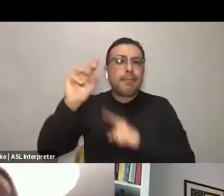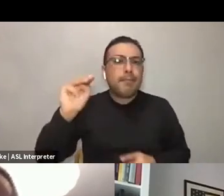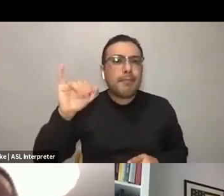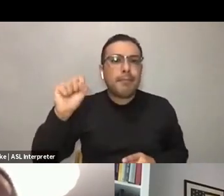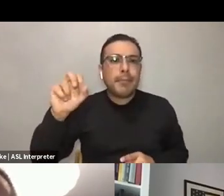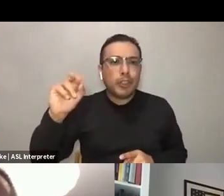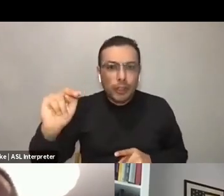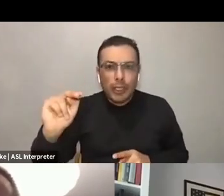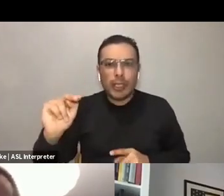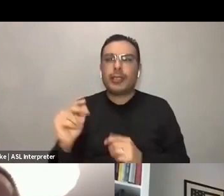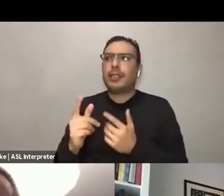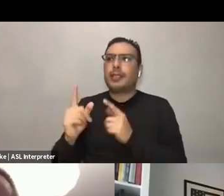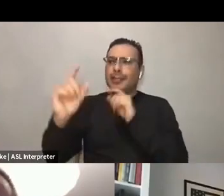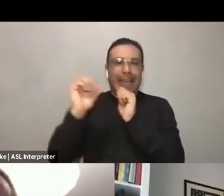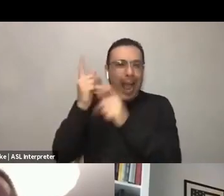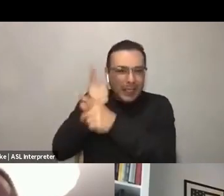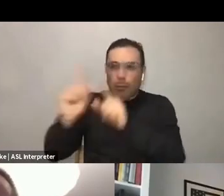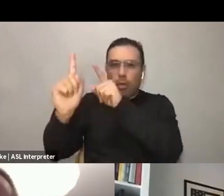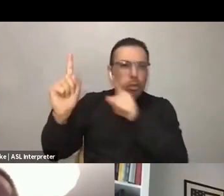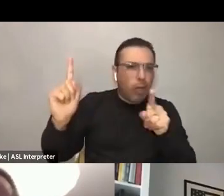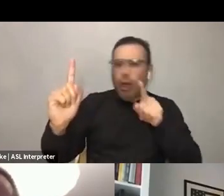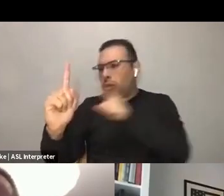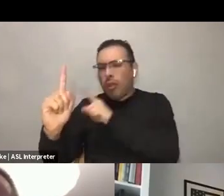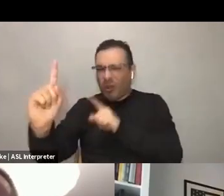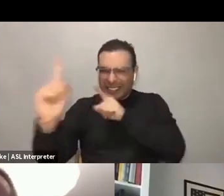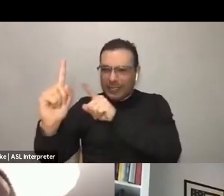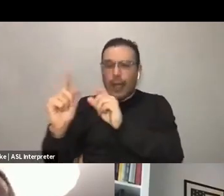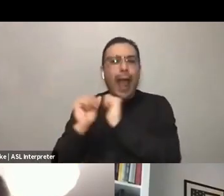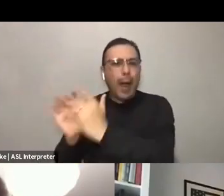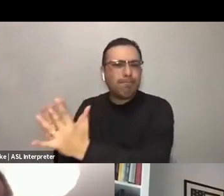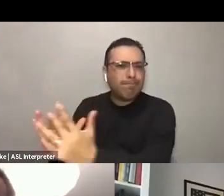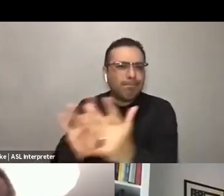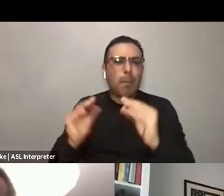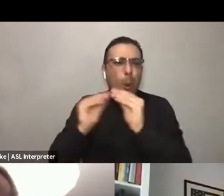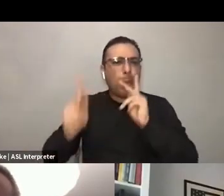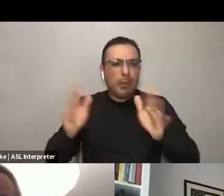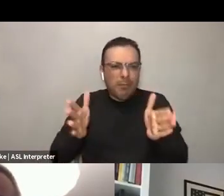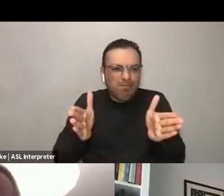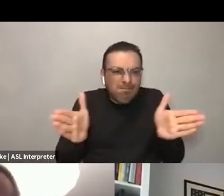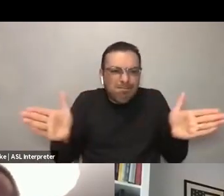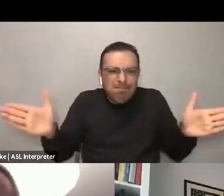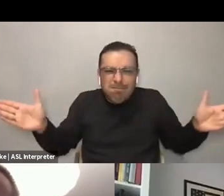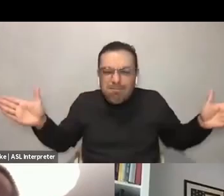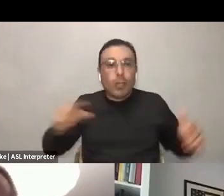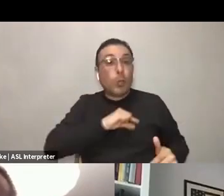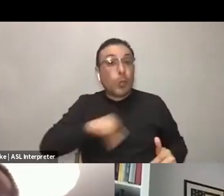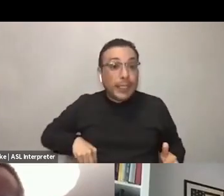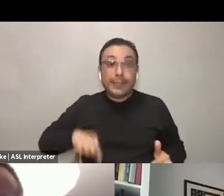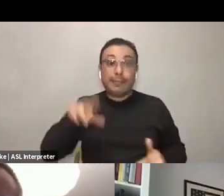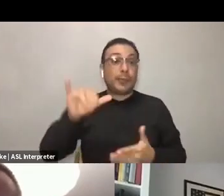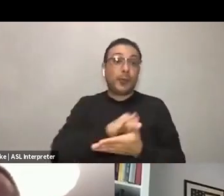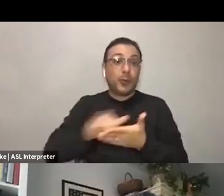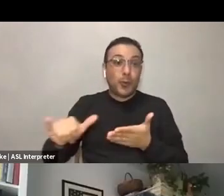people possible within Queens, within the five boroughs, the metropolitan area, and as we're doing now throughout the country?